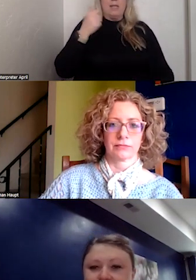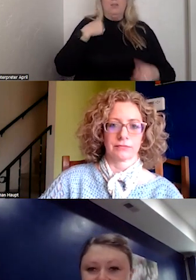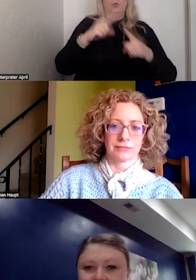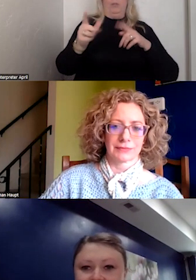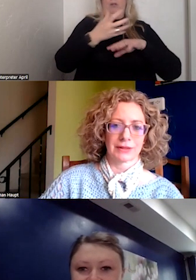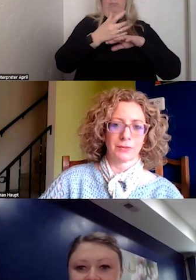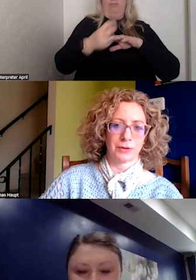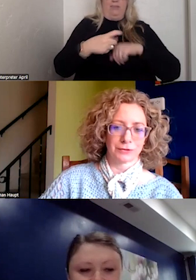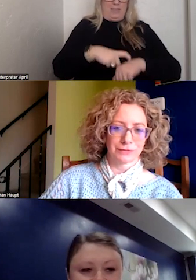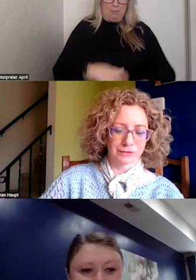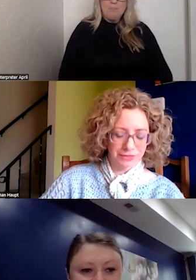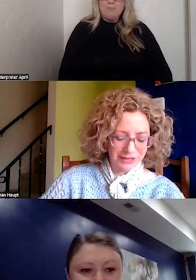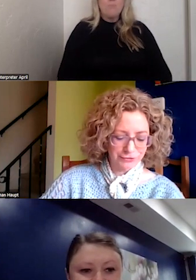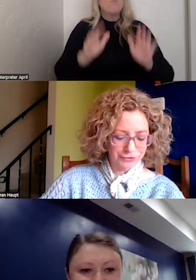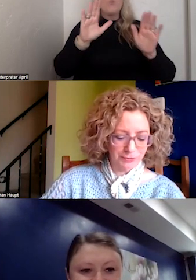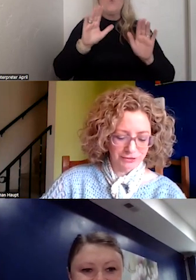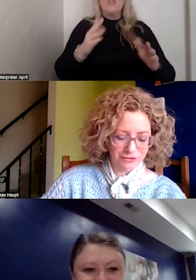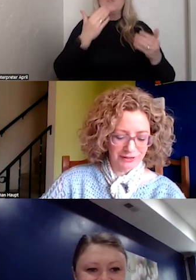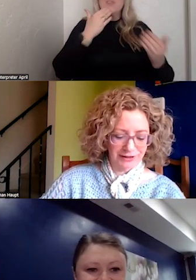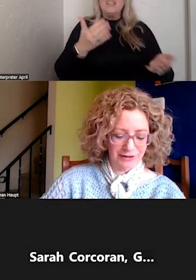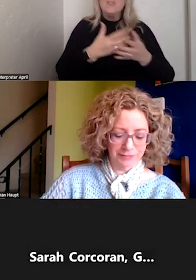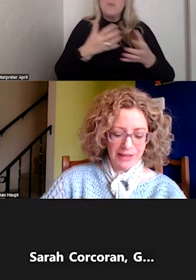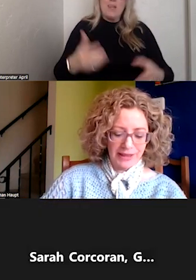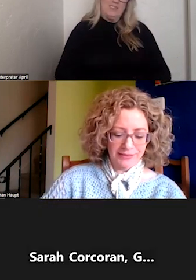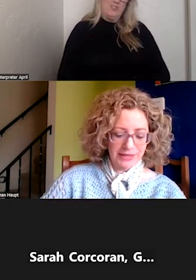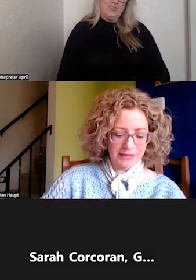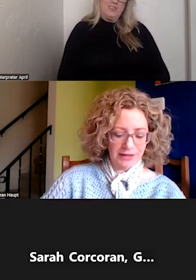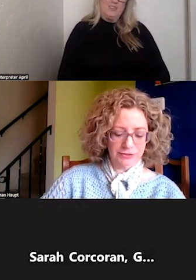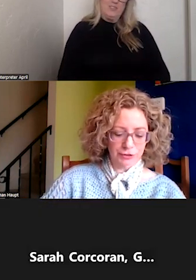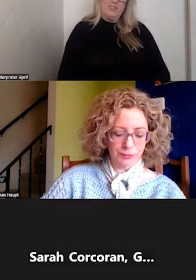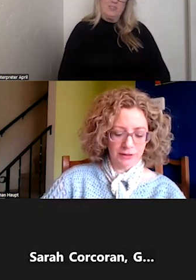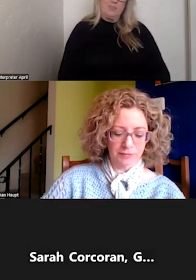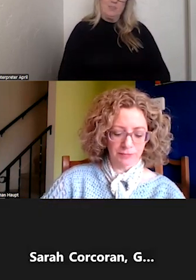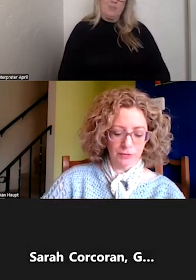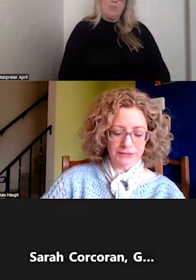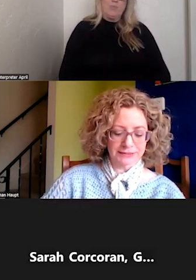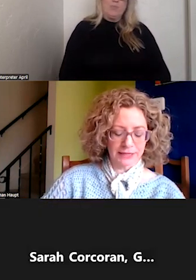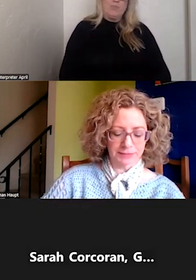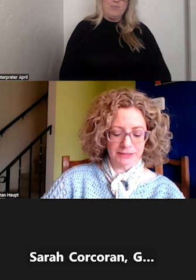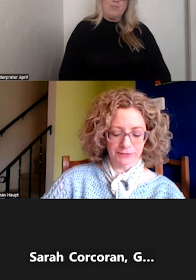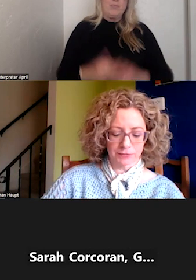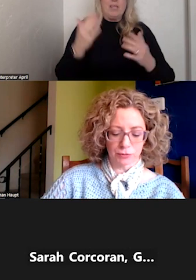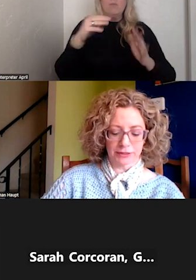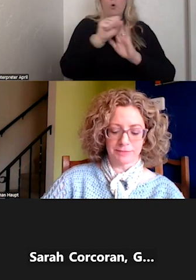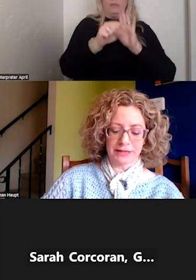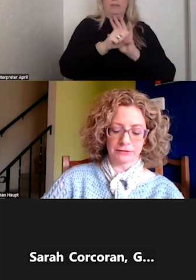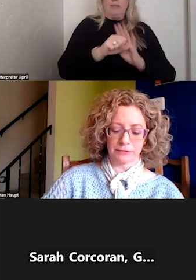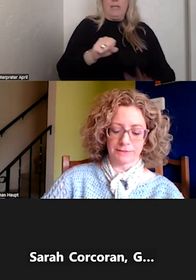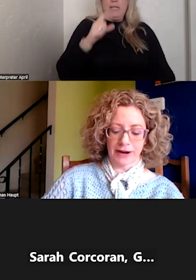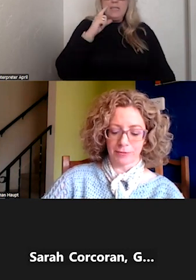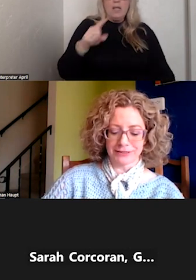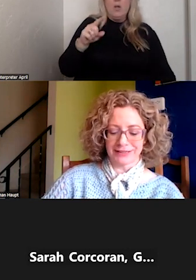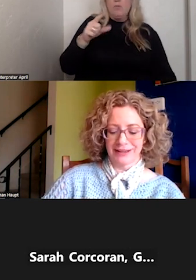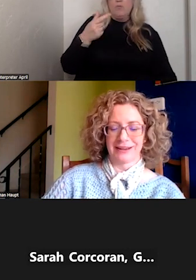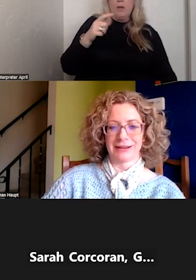time. Wonderful. Thank you so much. And then I just want to move to state updates from Jordan Pantalone